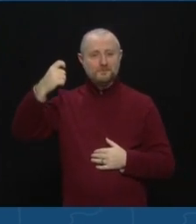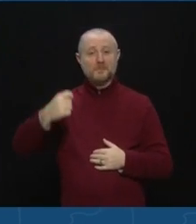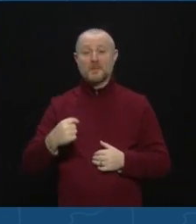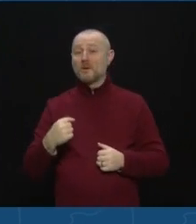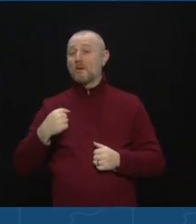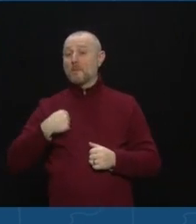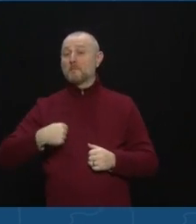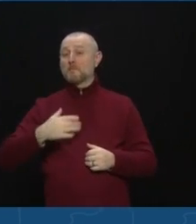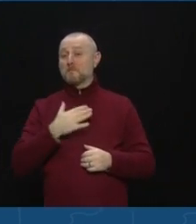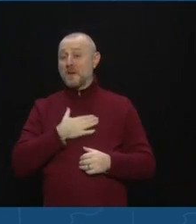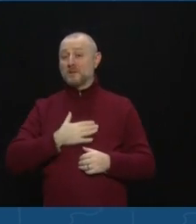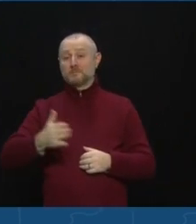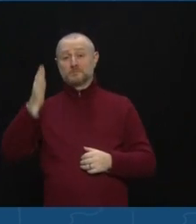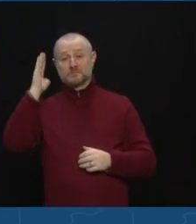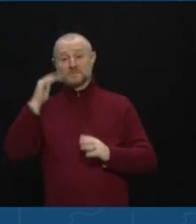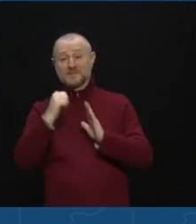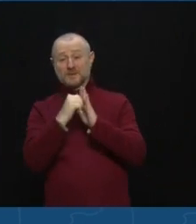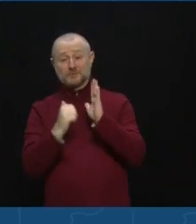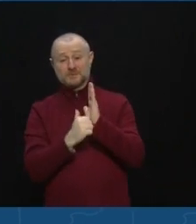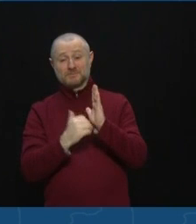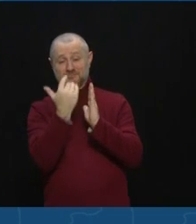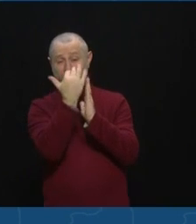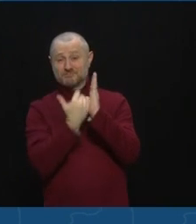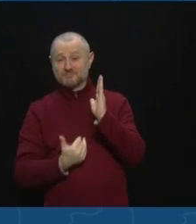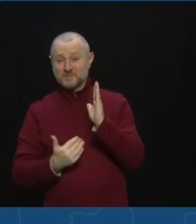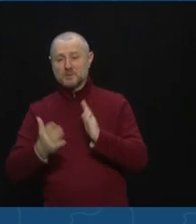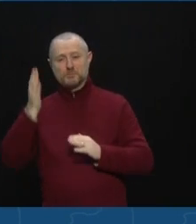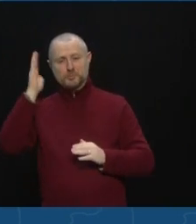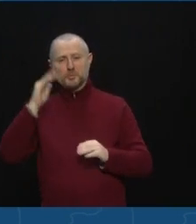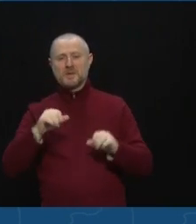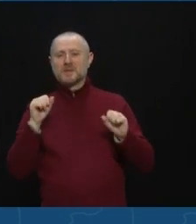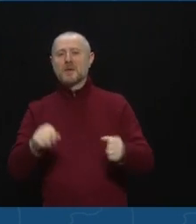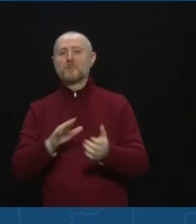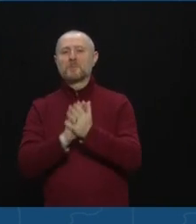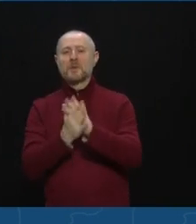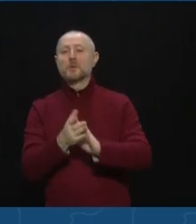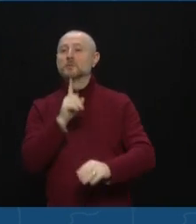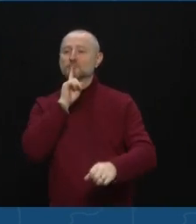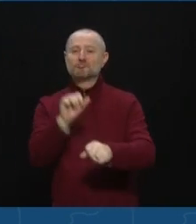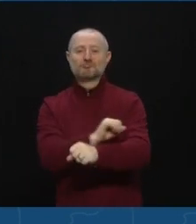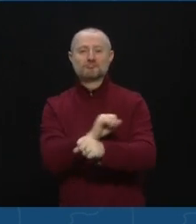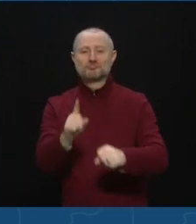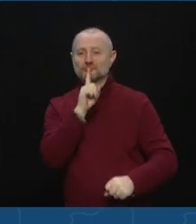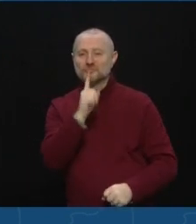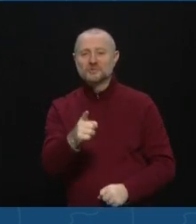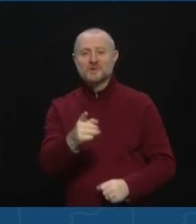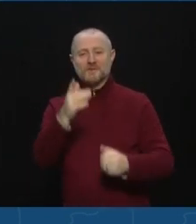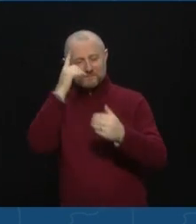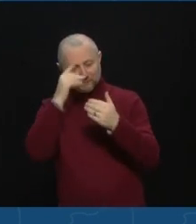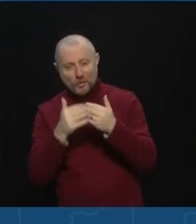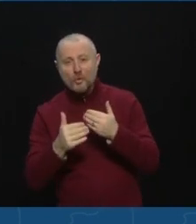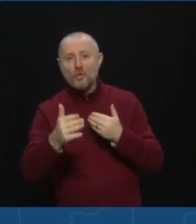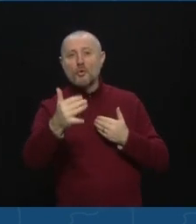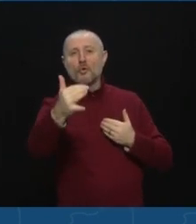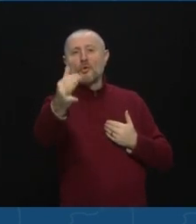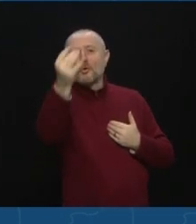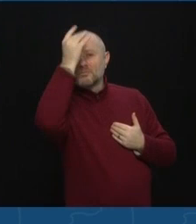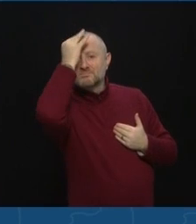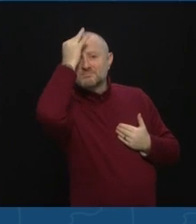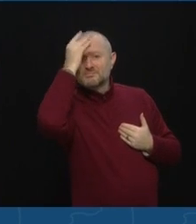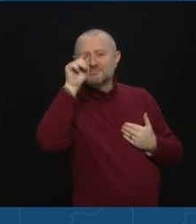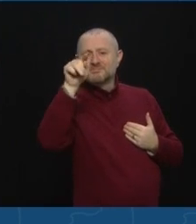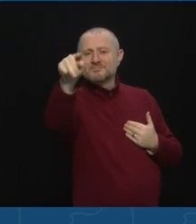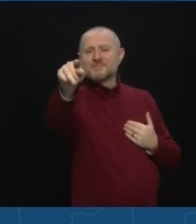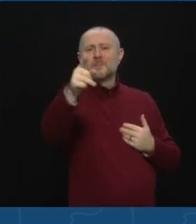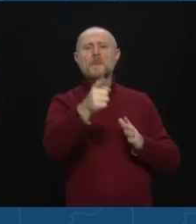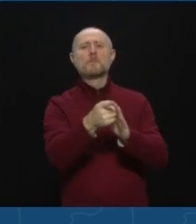it a reality. And this is with smart, strategic, and a forward-thinking plan. We will. This is a moment of great